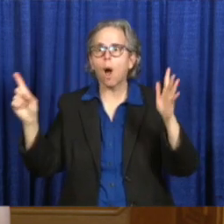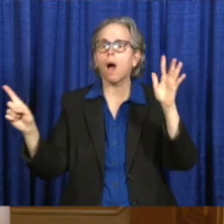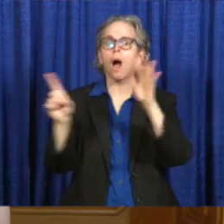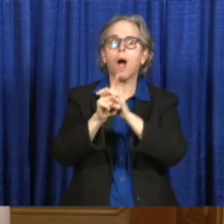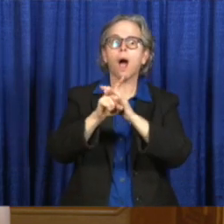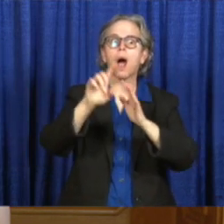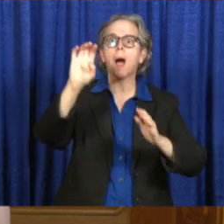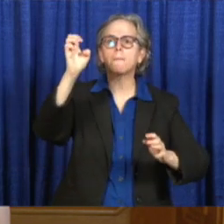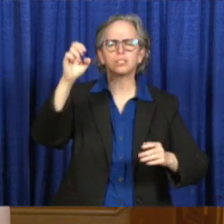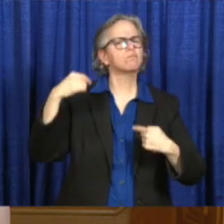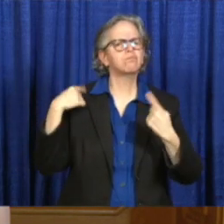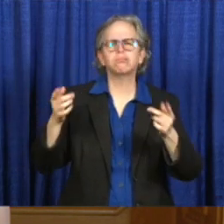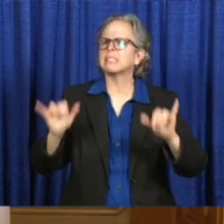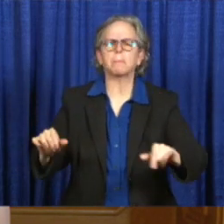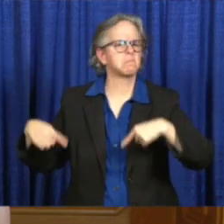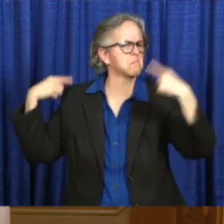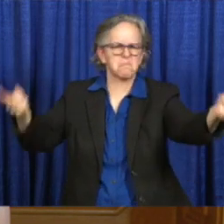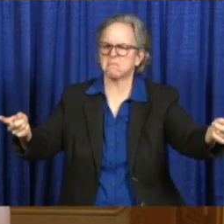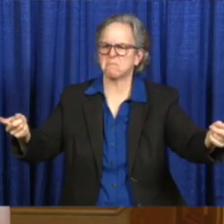But the